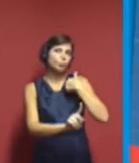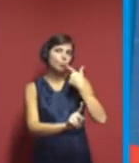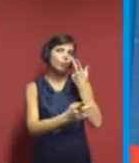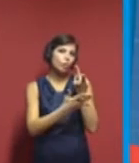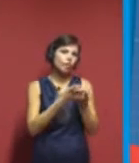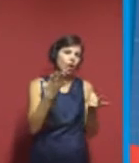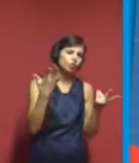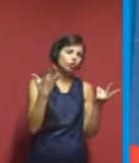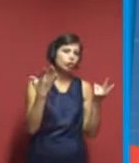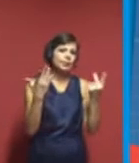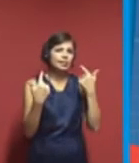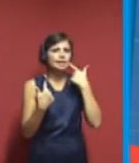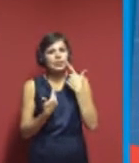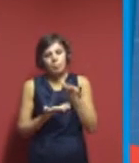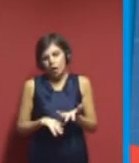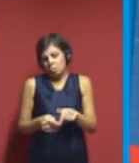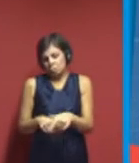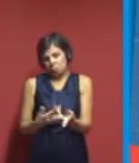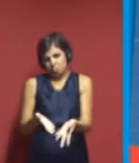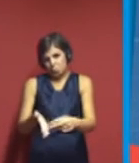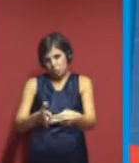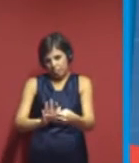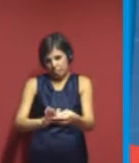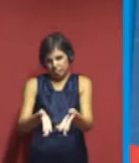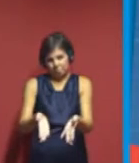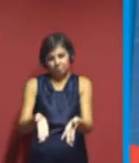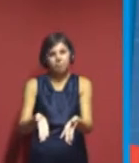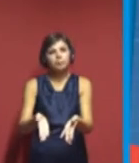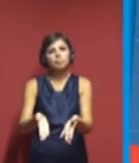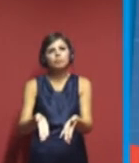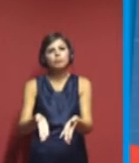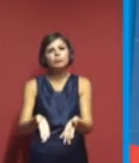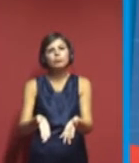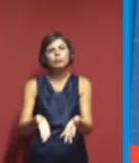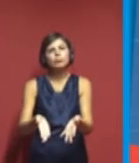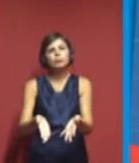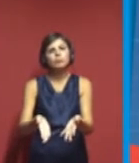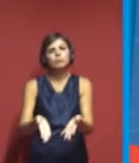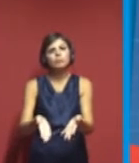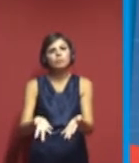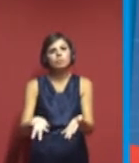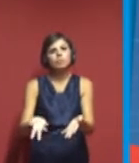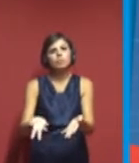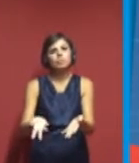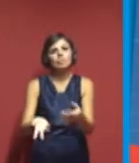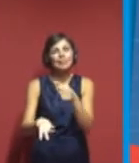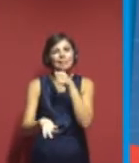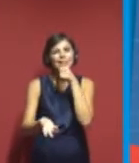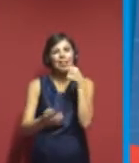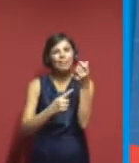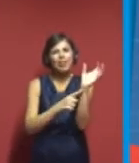about the environment and in order to avoid the obstacles. This is the only 3D LiDAR that